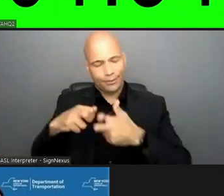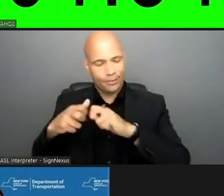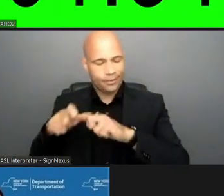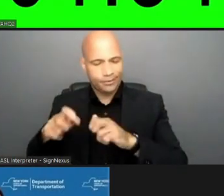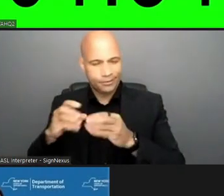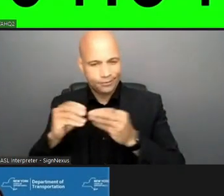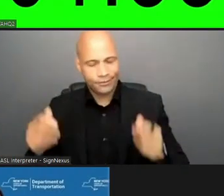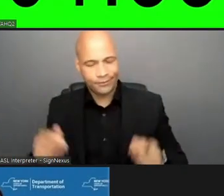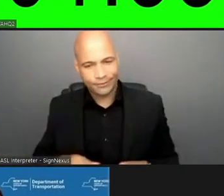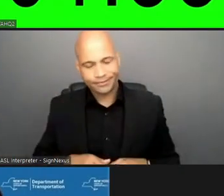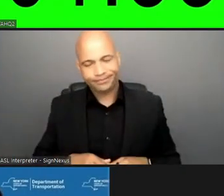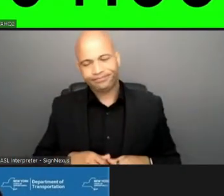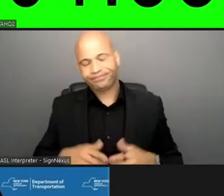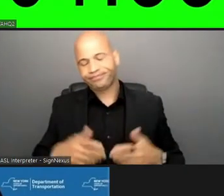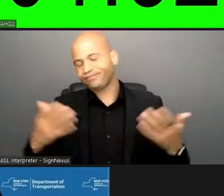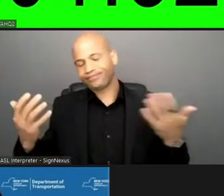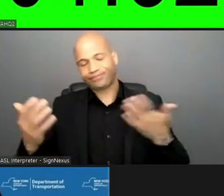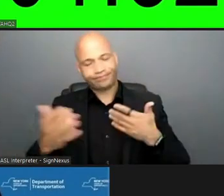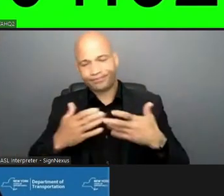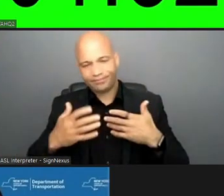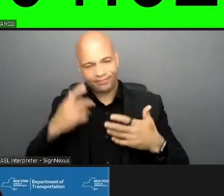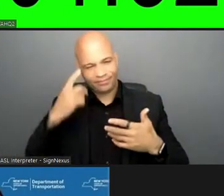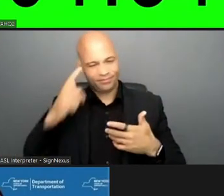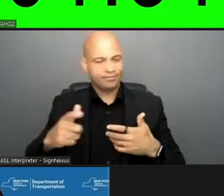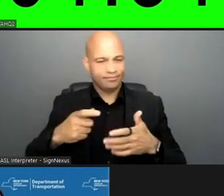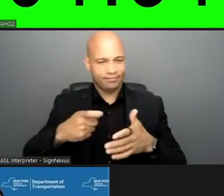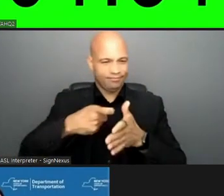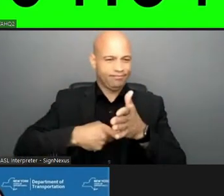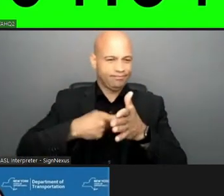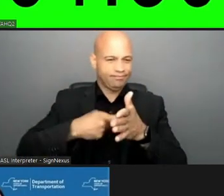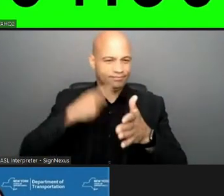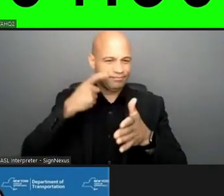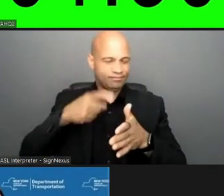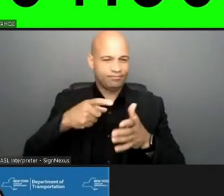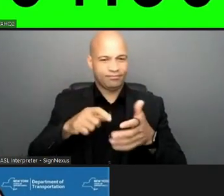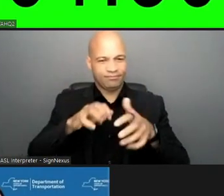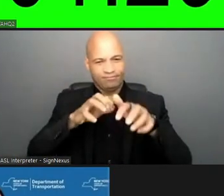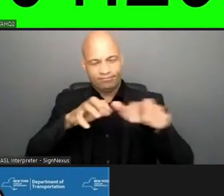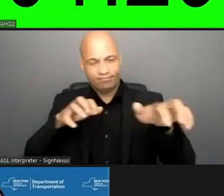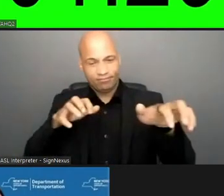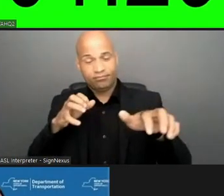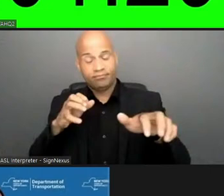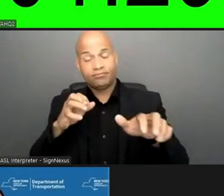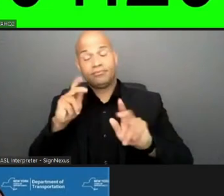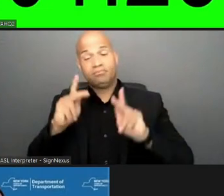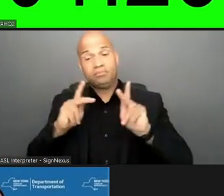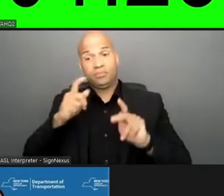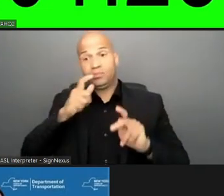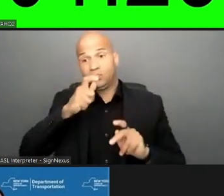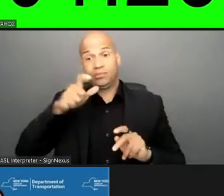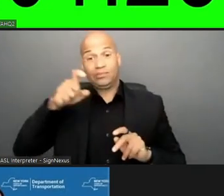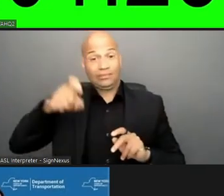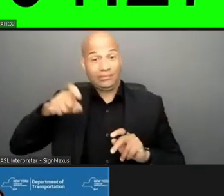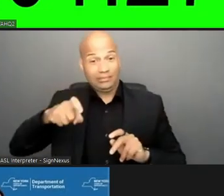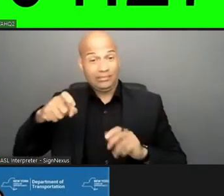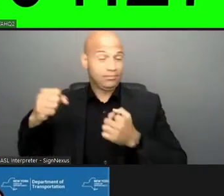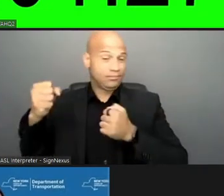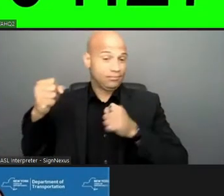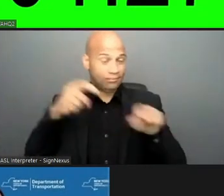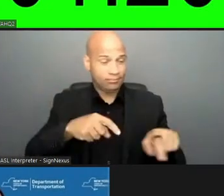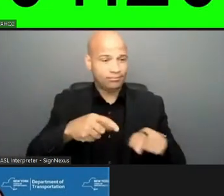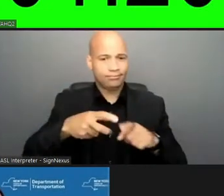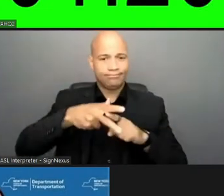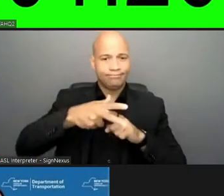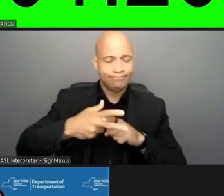um but back to congestion pricing for the few people who actually need to drive to lower Manhattan like a plumber a carpenter